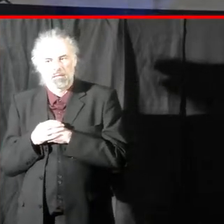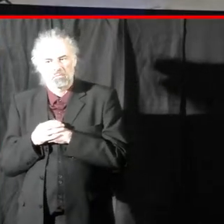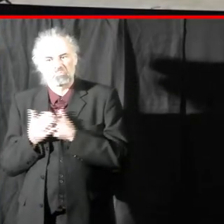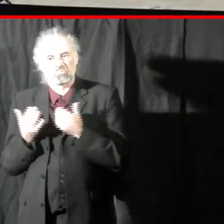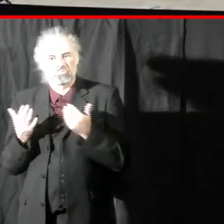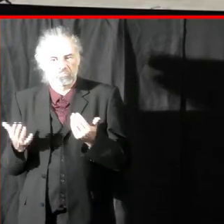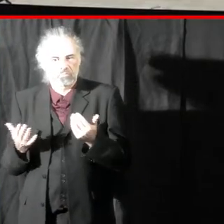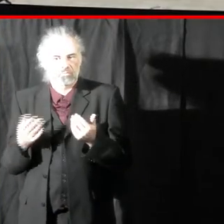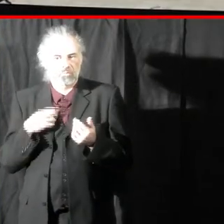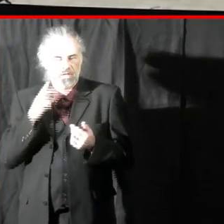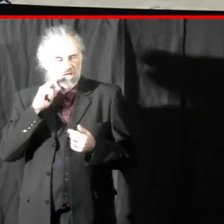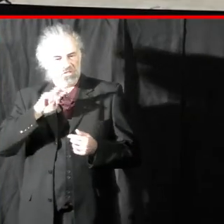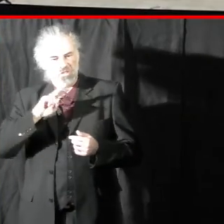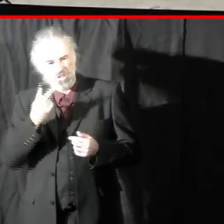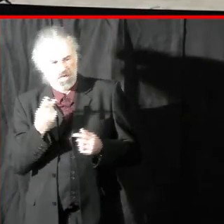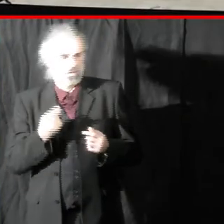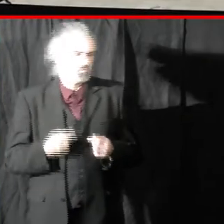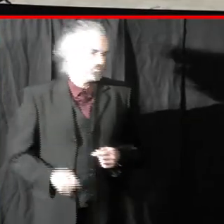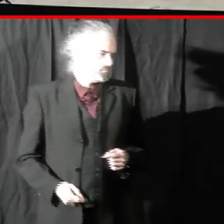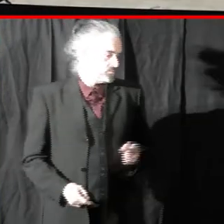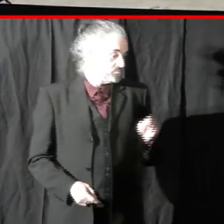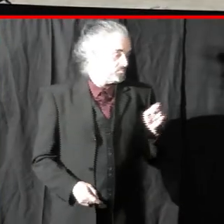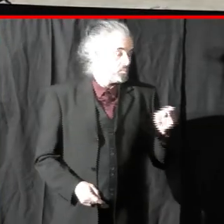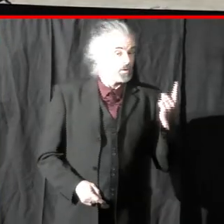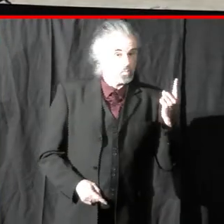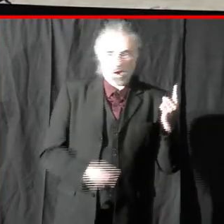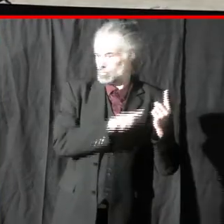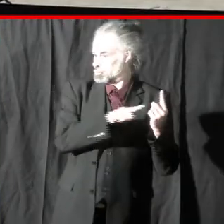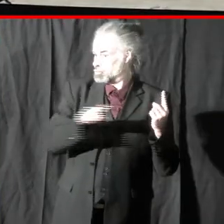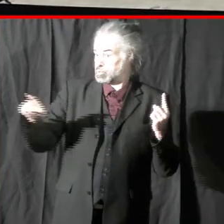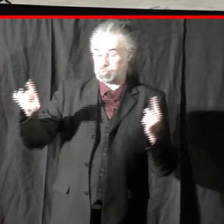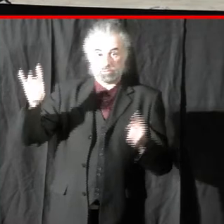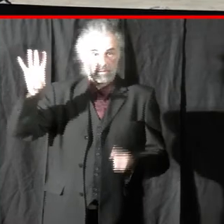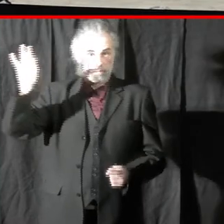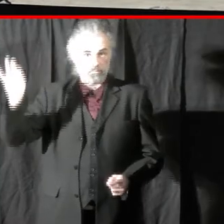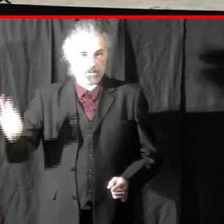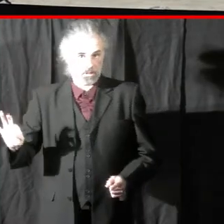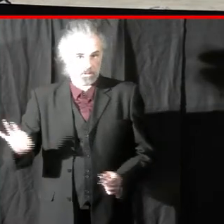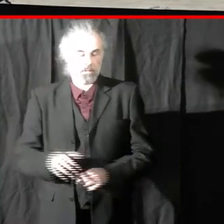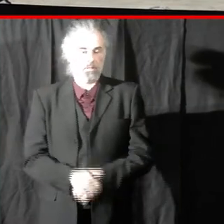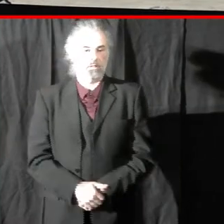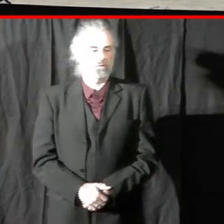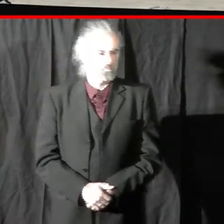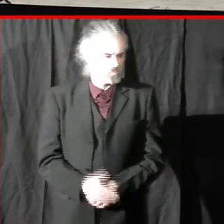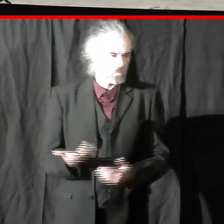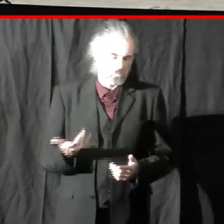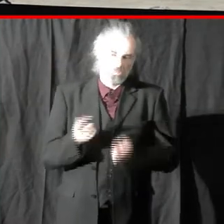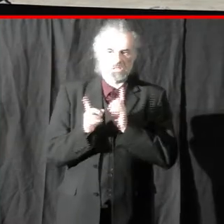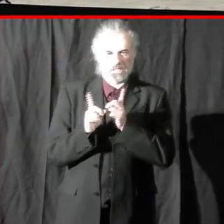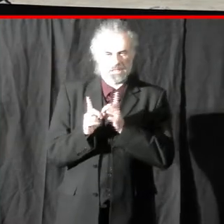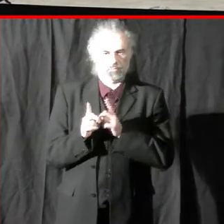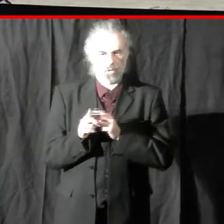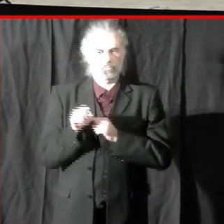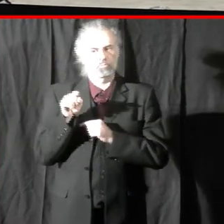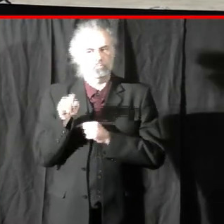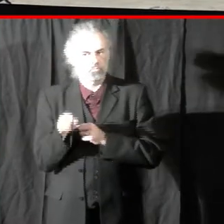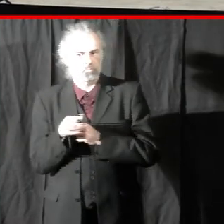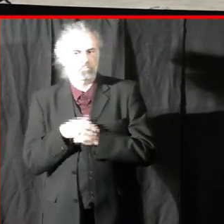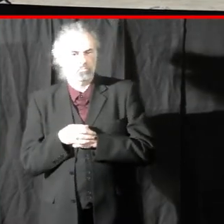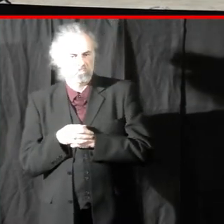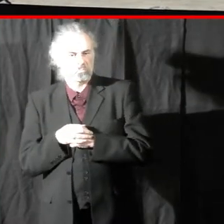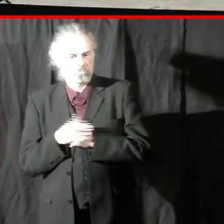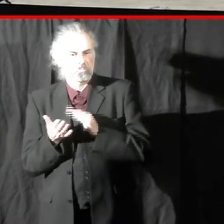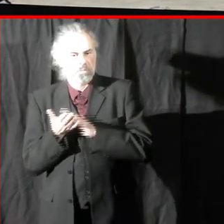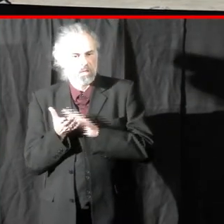it can switch from 0.1 to 10. Okay. All right. So sometimes this